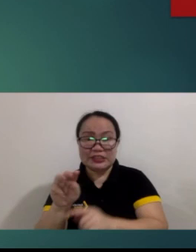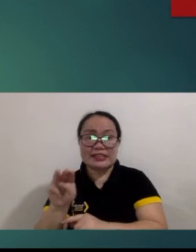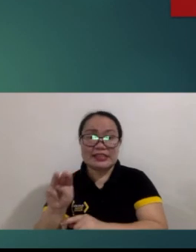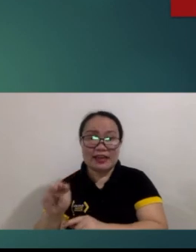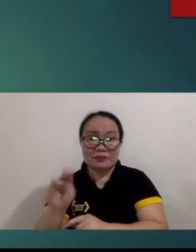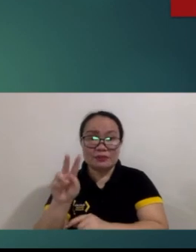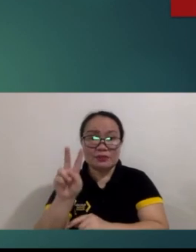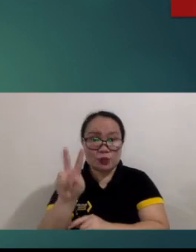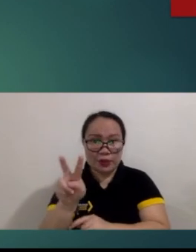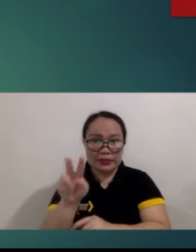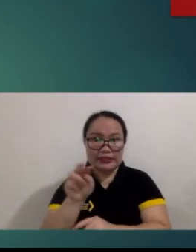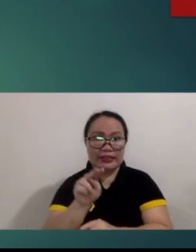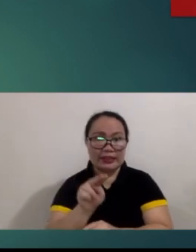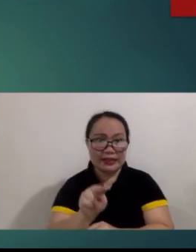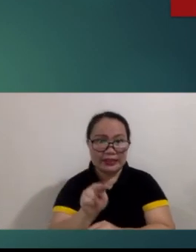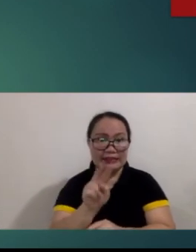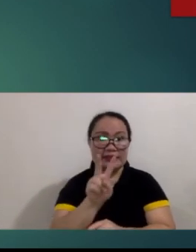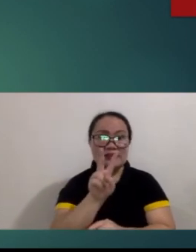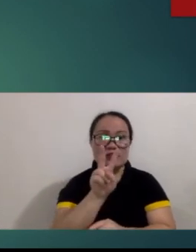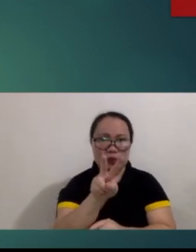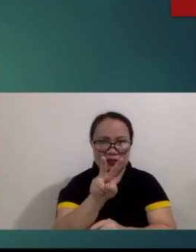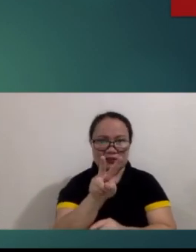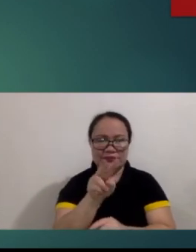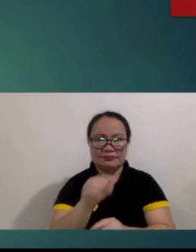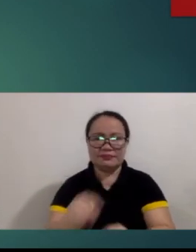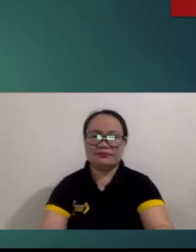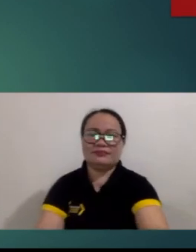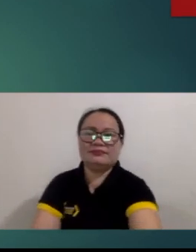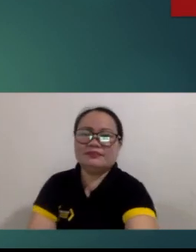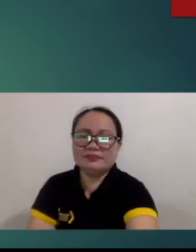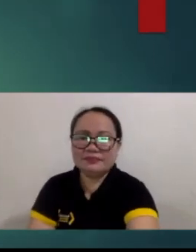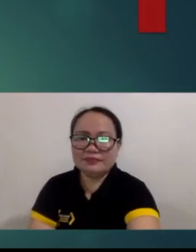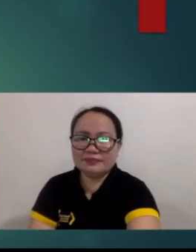answer is m squared n squared.